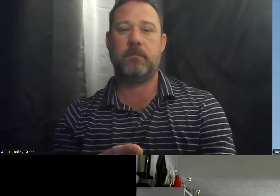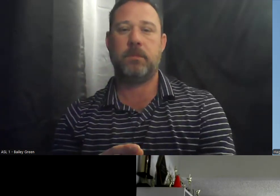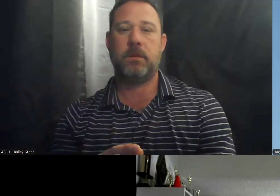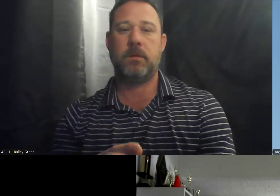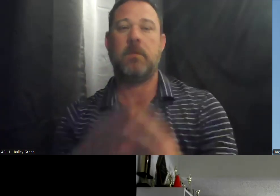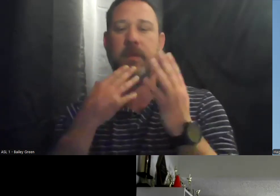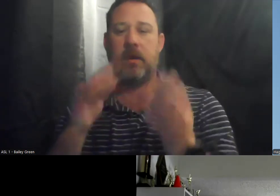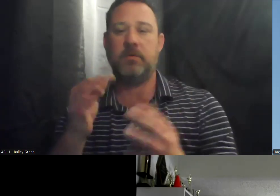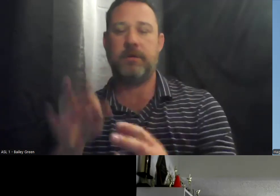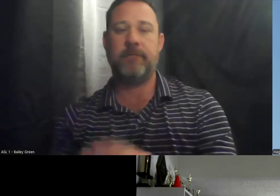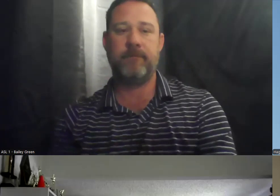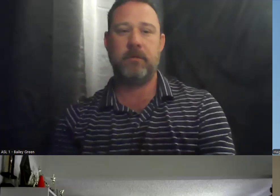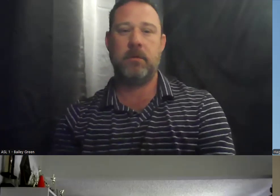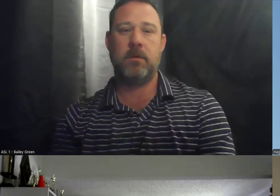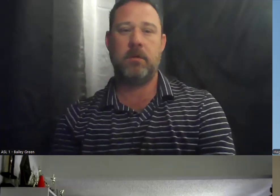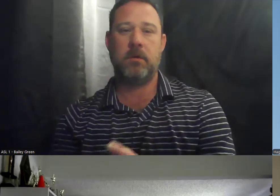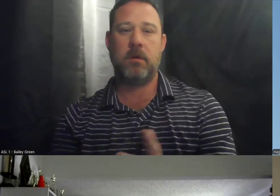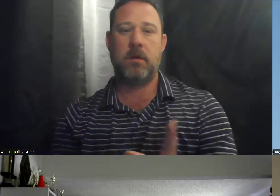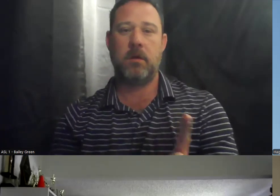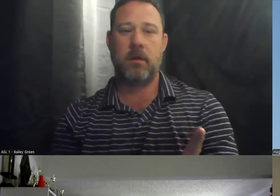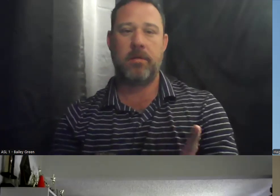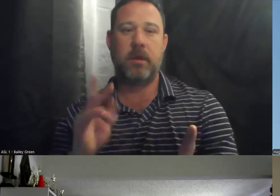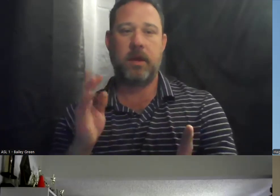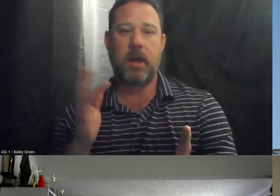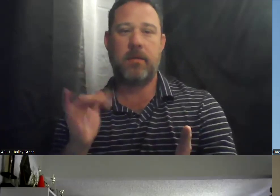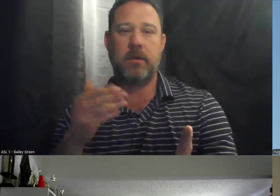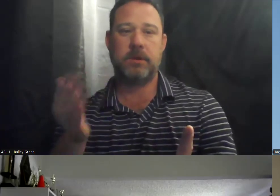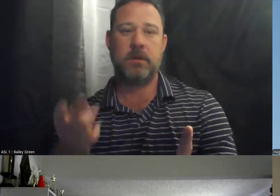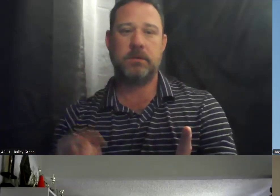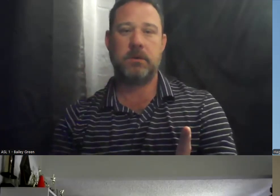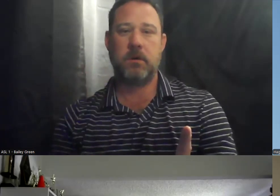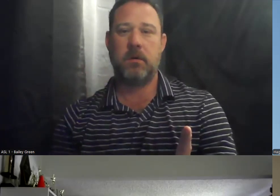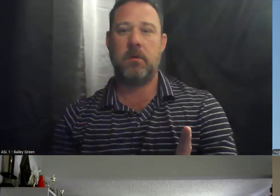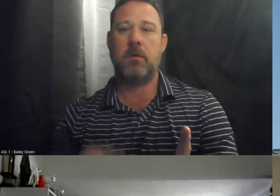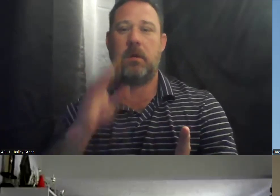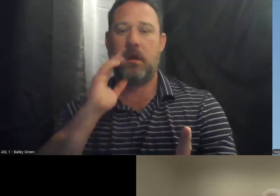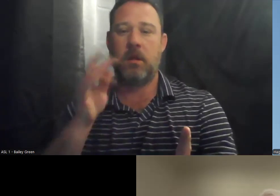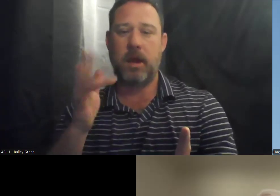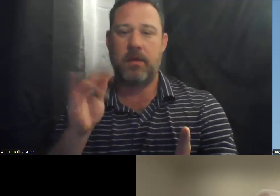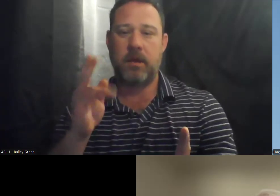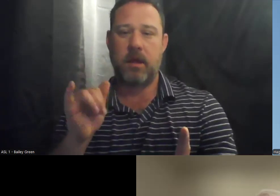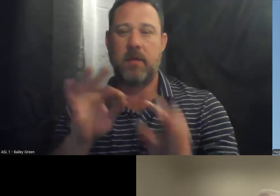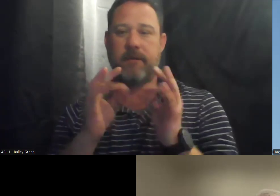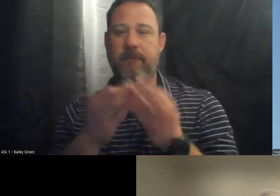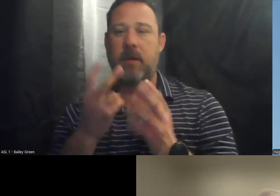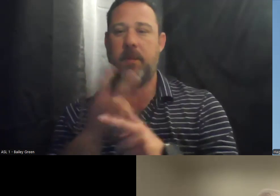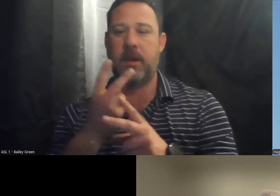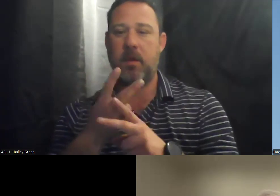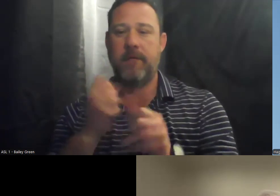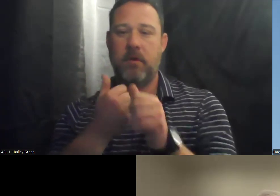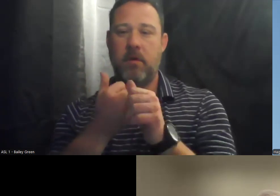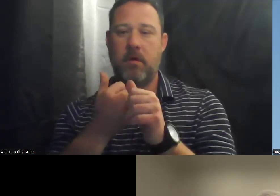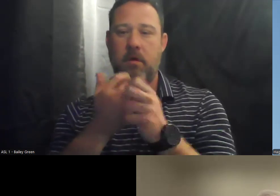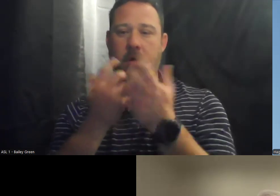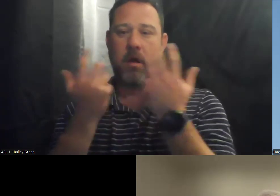Thank you, Jeff. I think Kathy is next. Yeah. Hi, Kathy Kelly from Family Caregiver Alliance, and